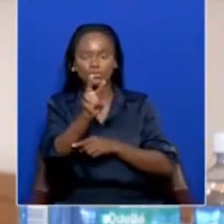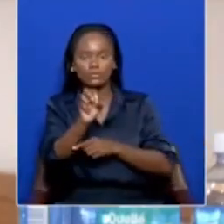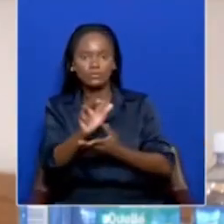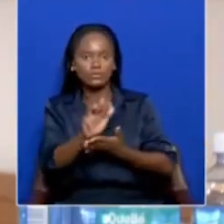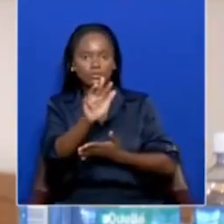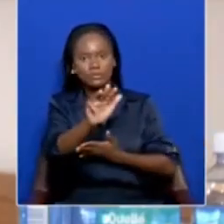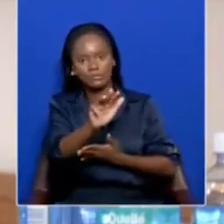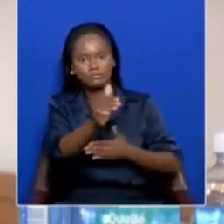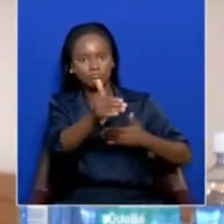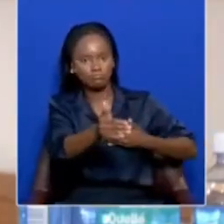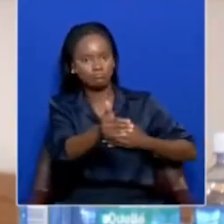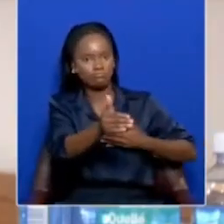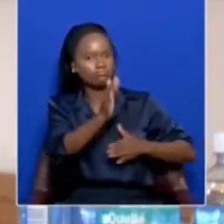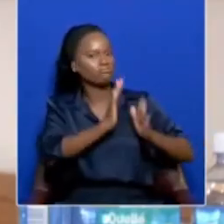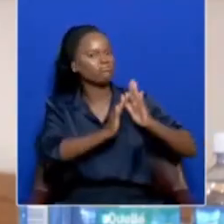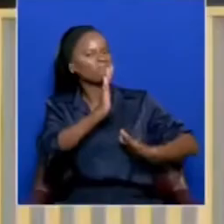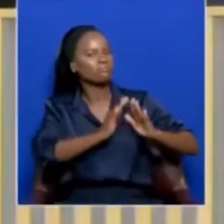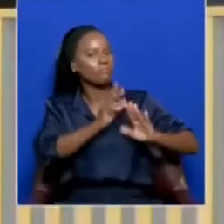In 2012,